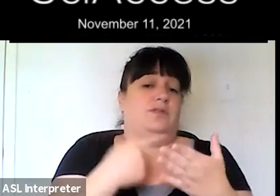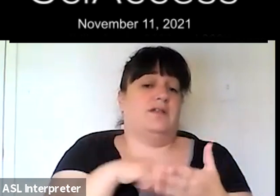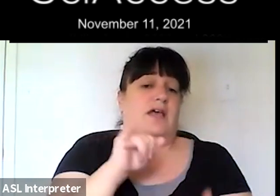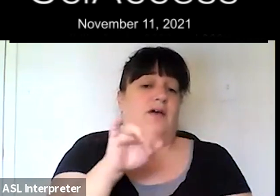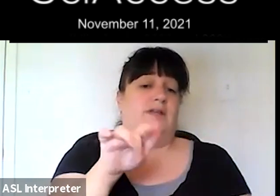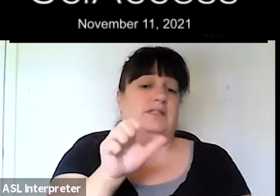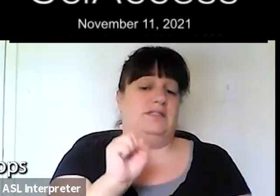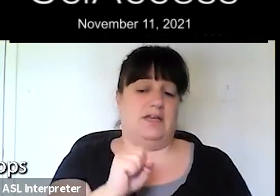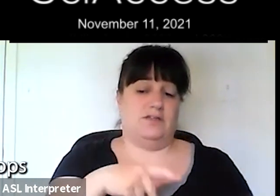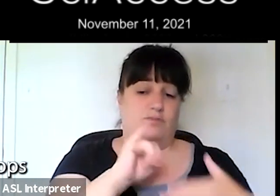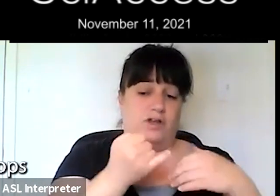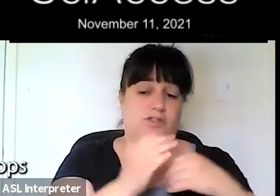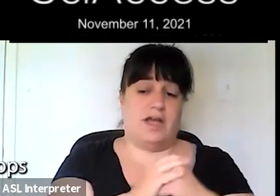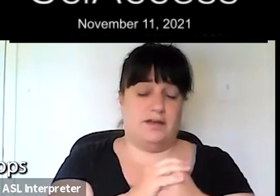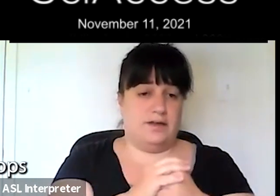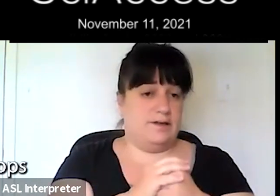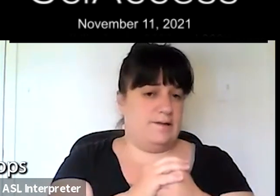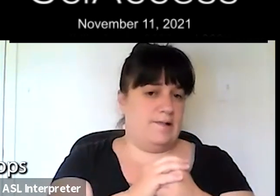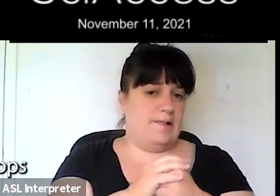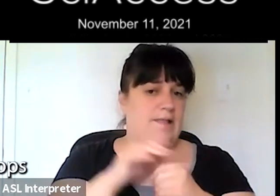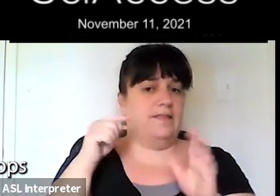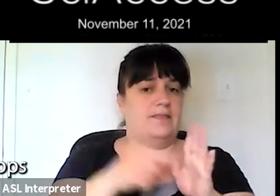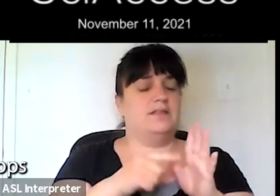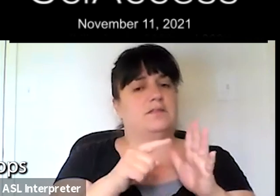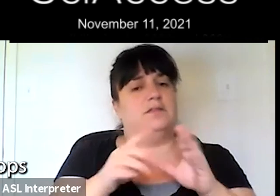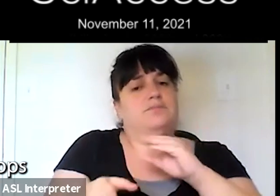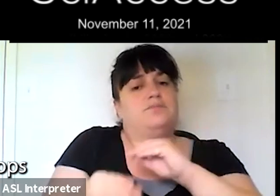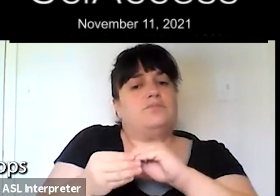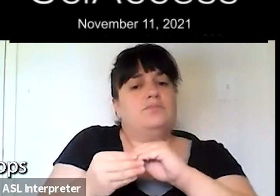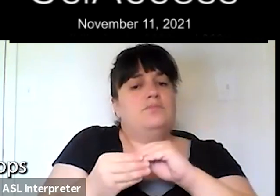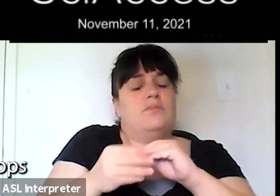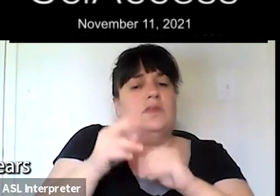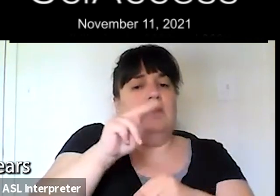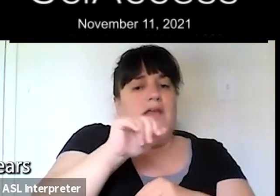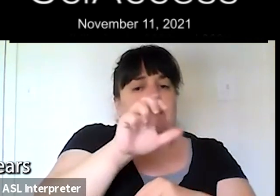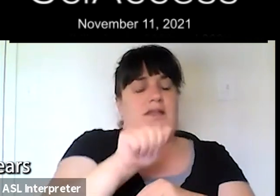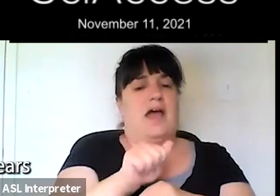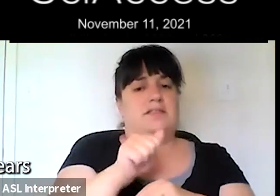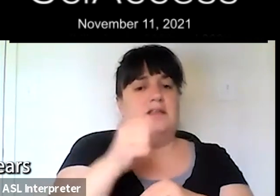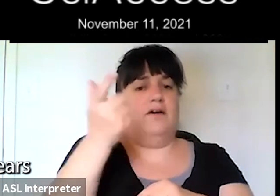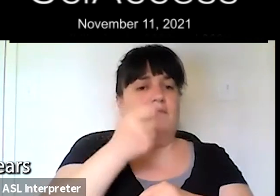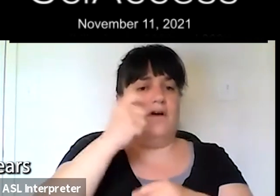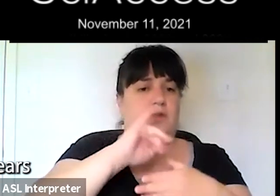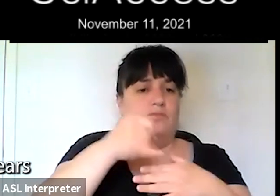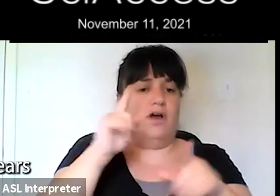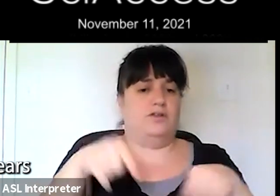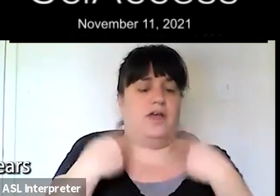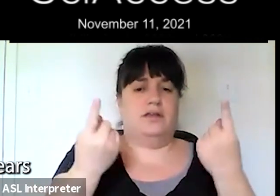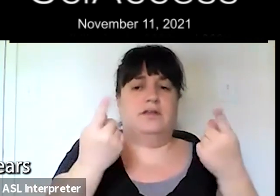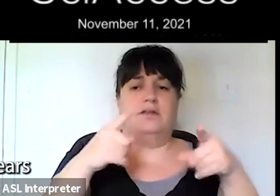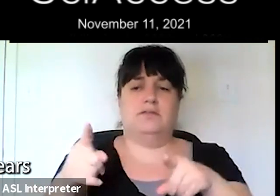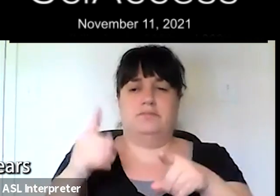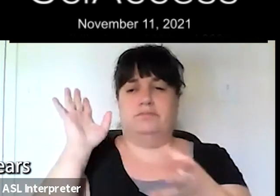did it begin? It's actually a spinoff of a series of NASA-funded workshops that took place over a series of